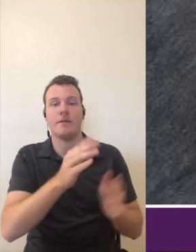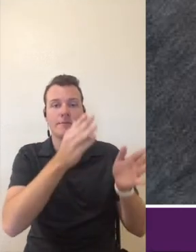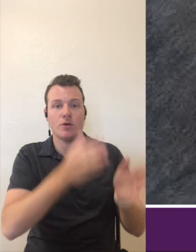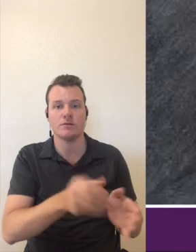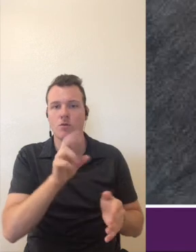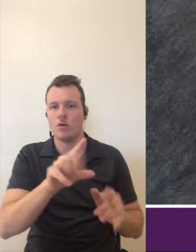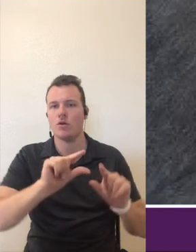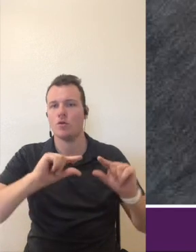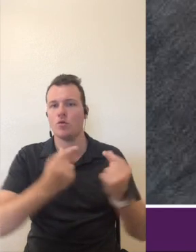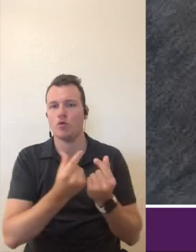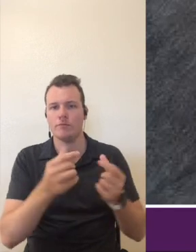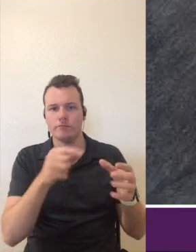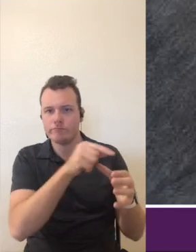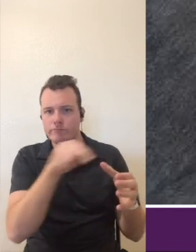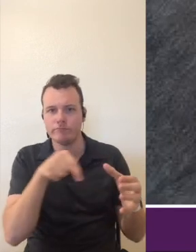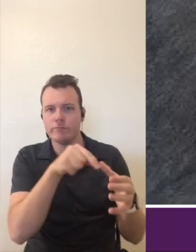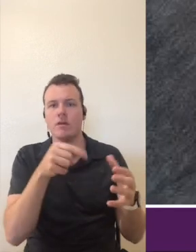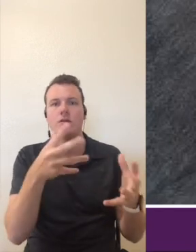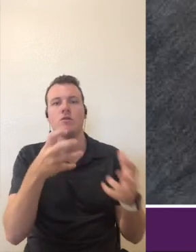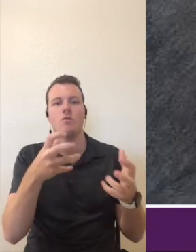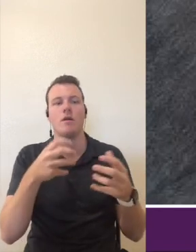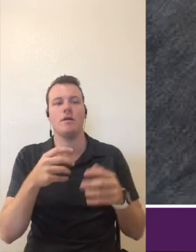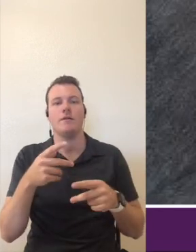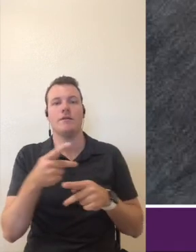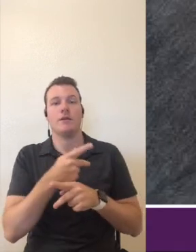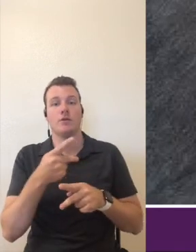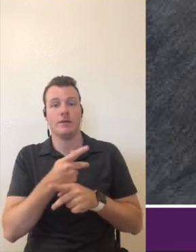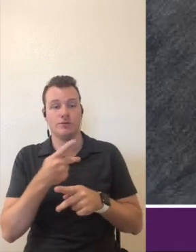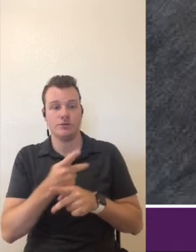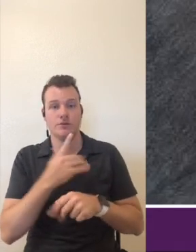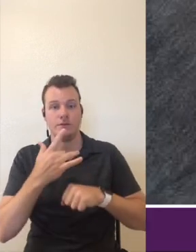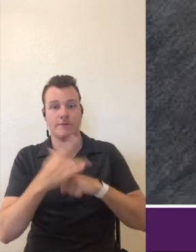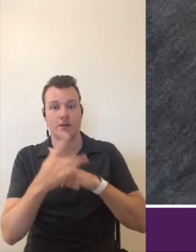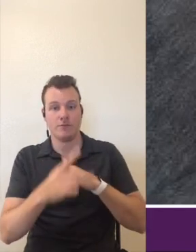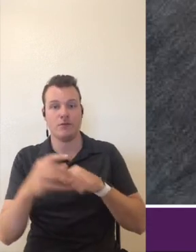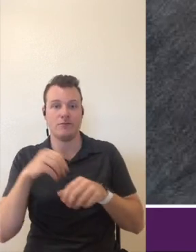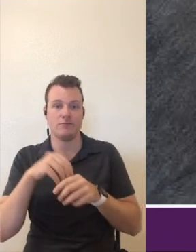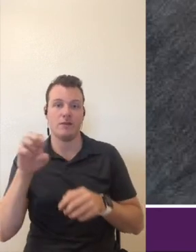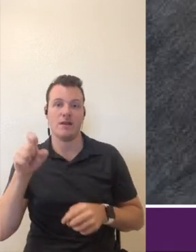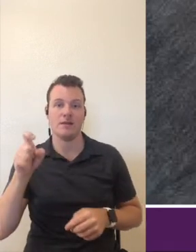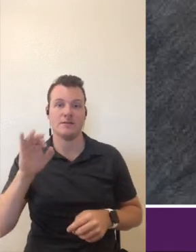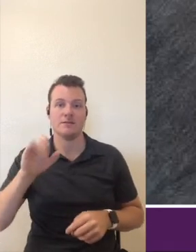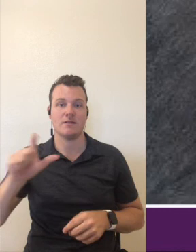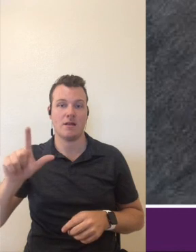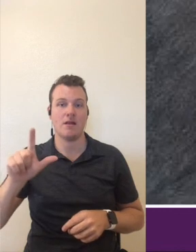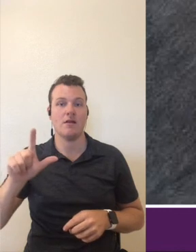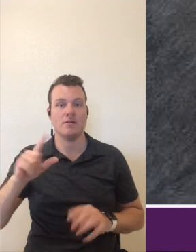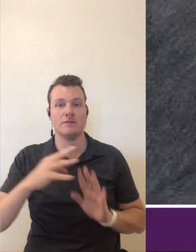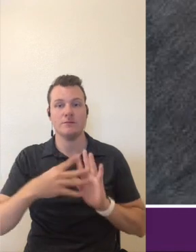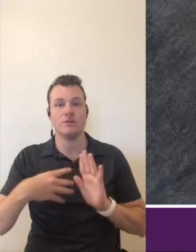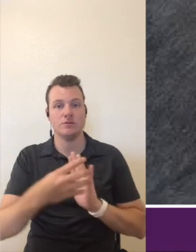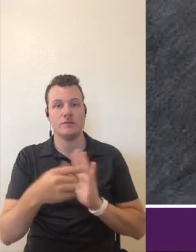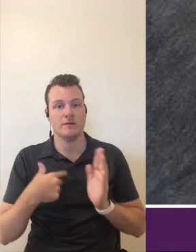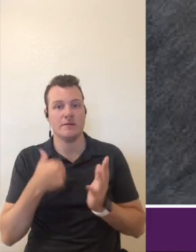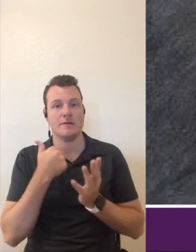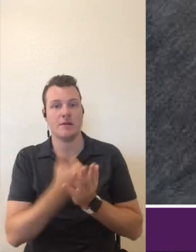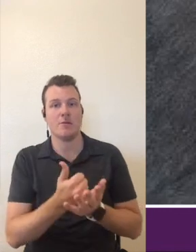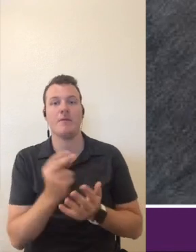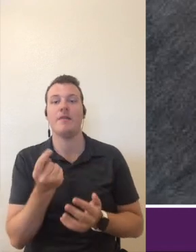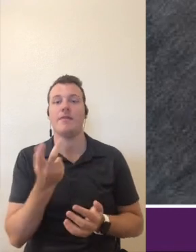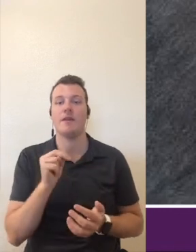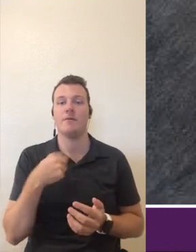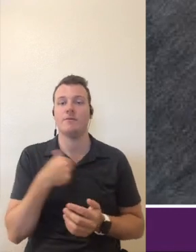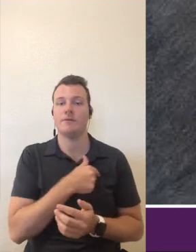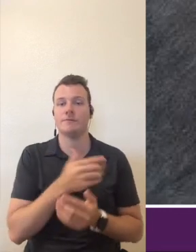work offline with this individual or a group of individuals that would like to have these calculations available in an